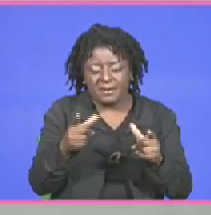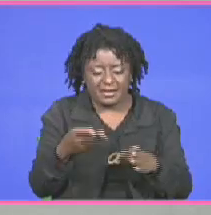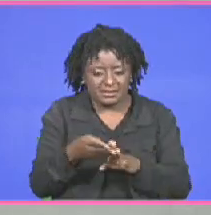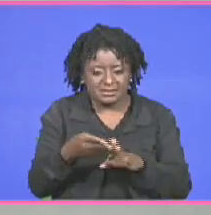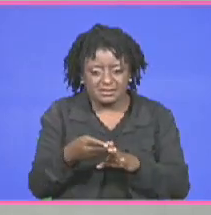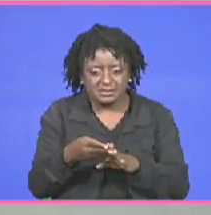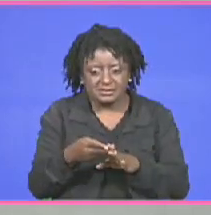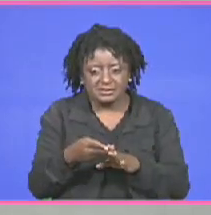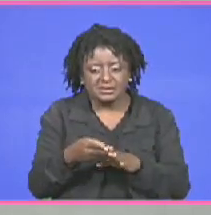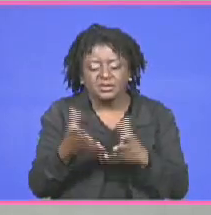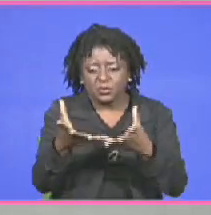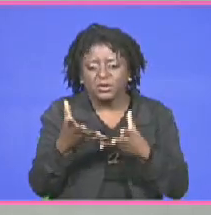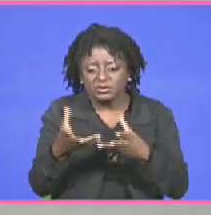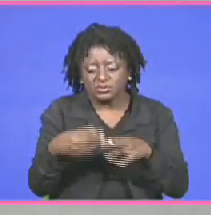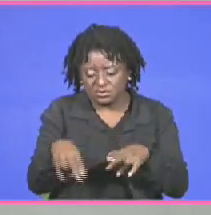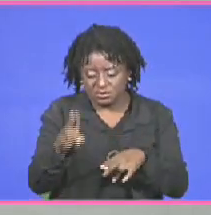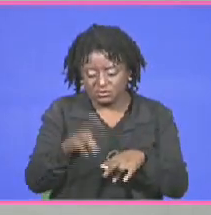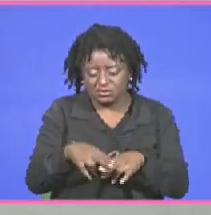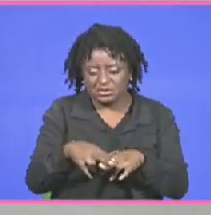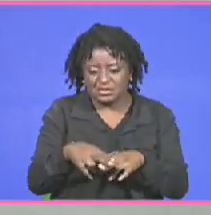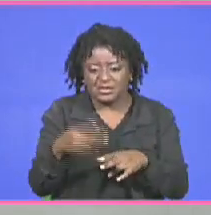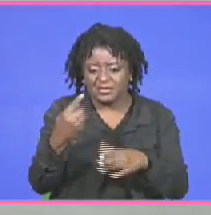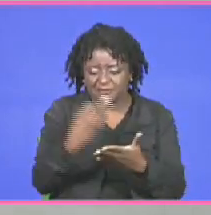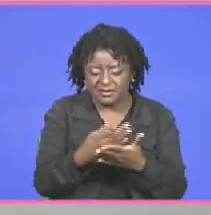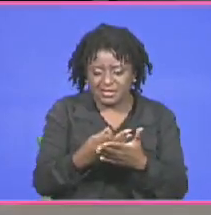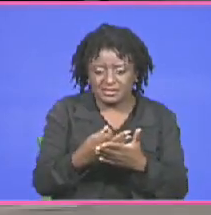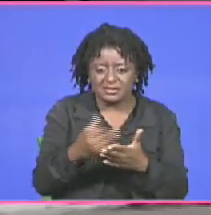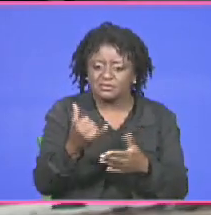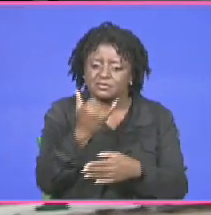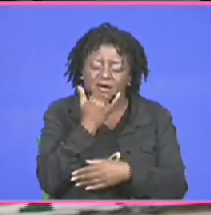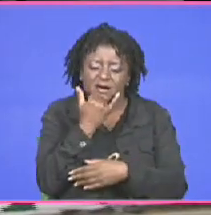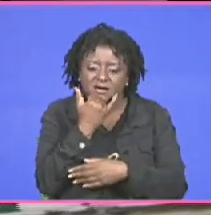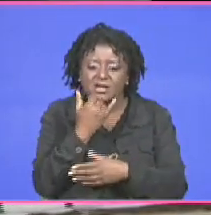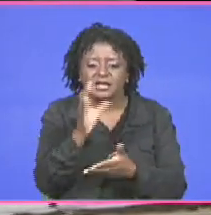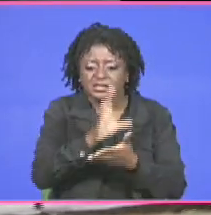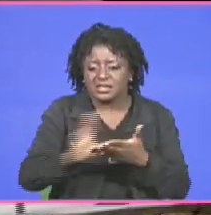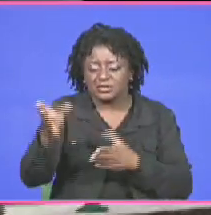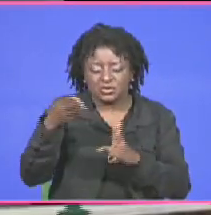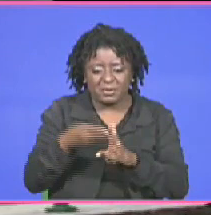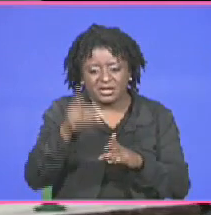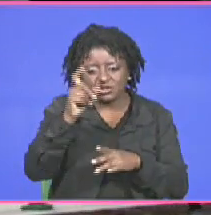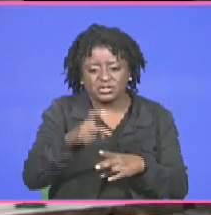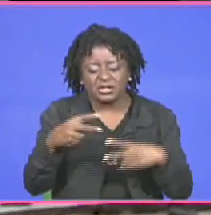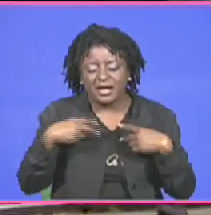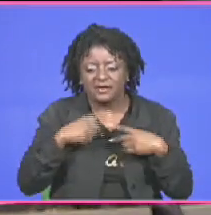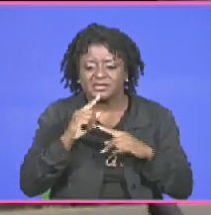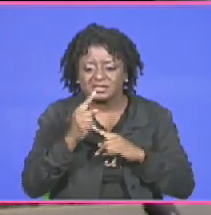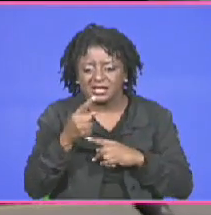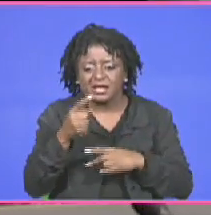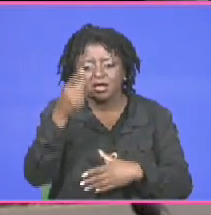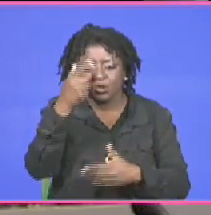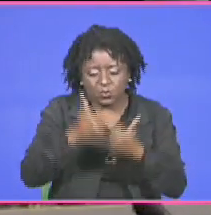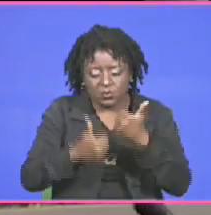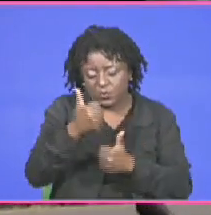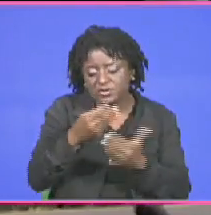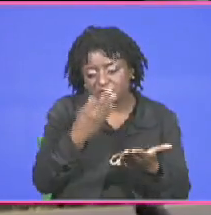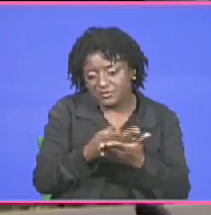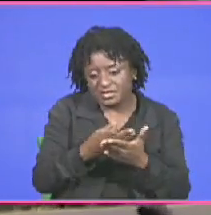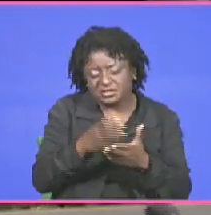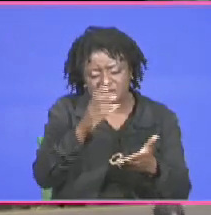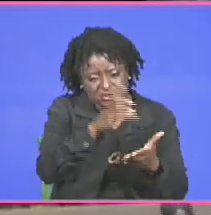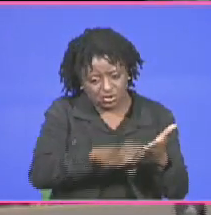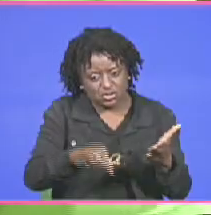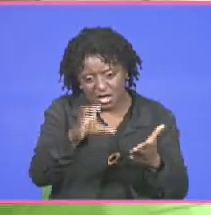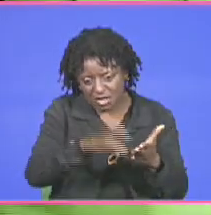wrong. It should be the central bank that should have some teeth in what fees are being charged to the consumers and to the